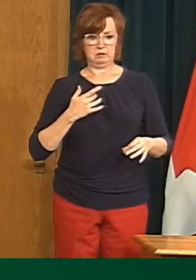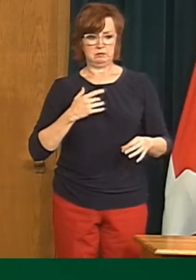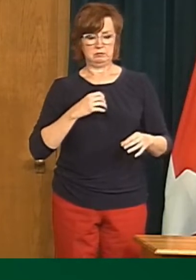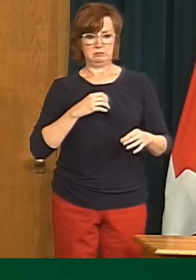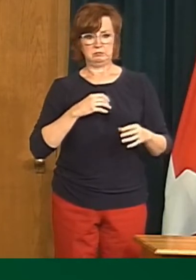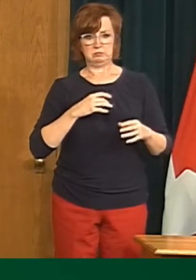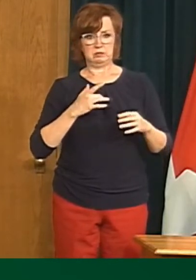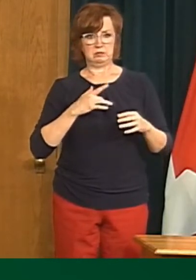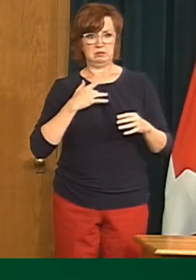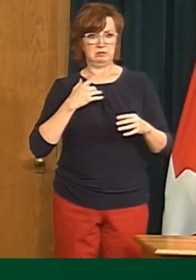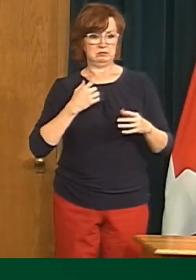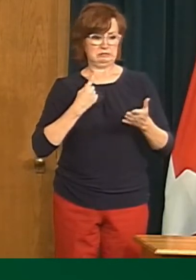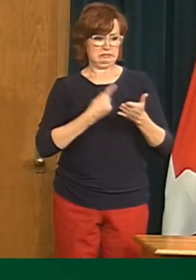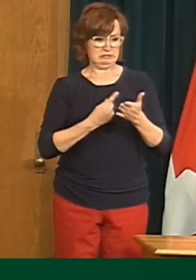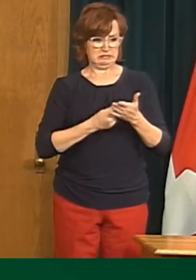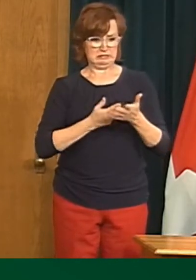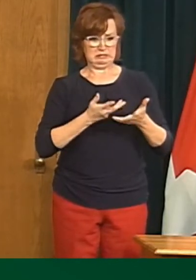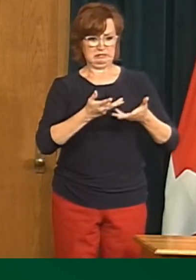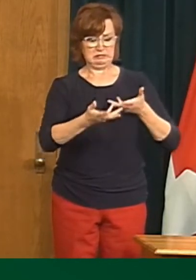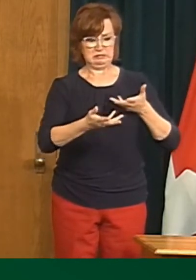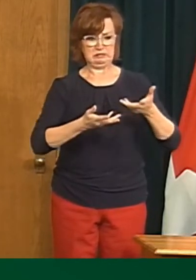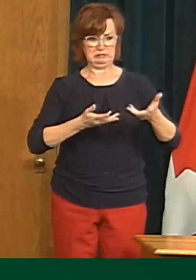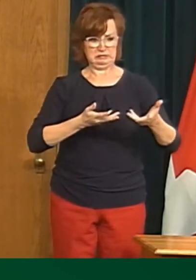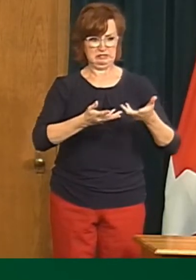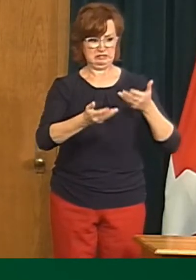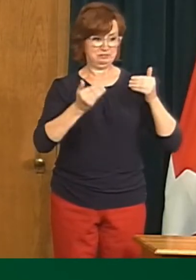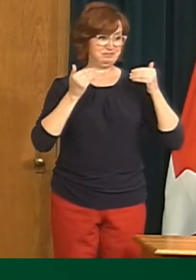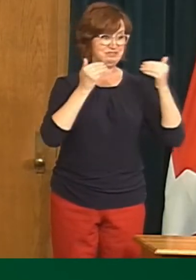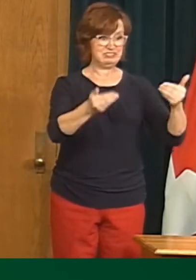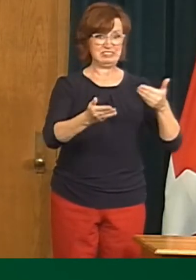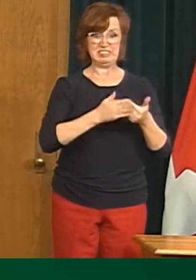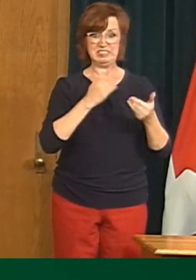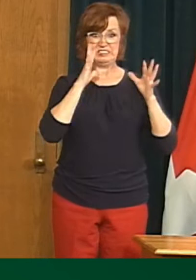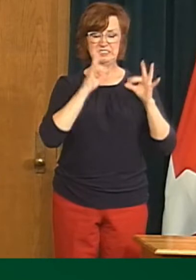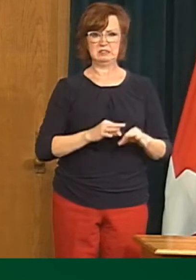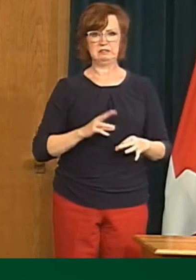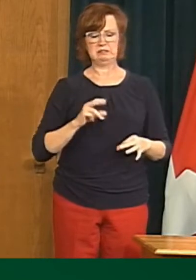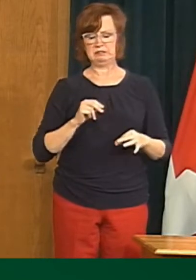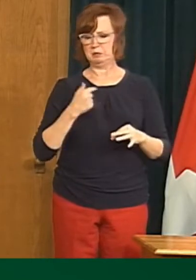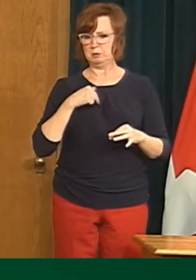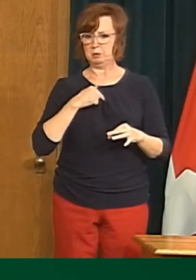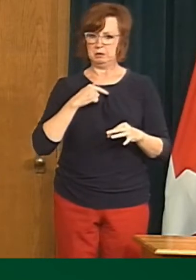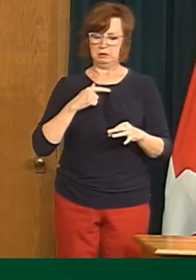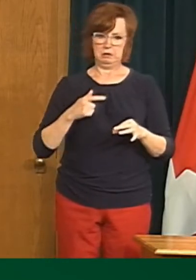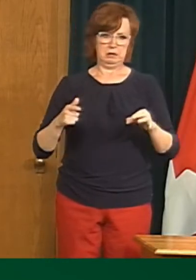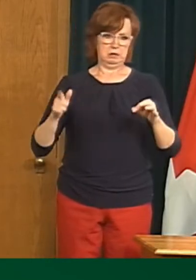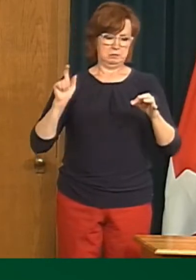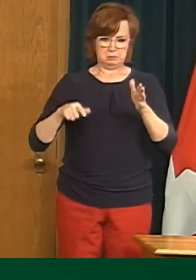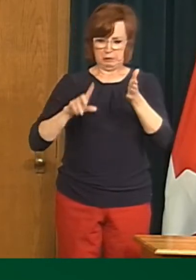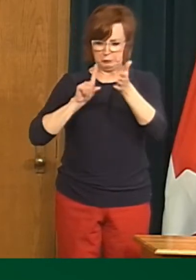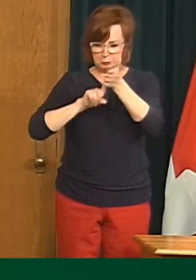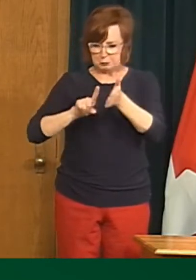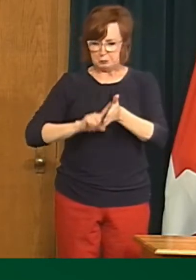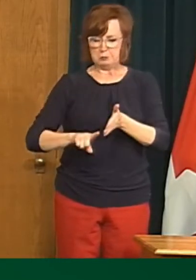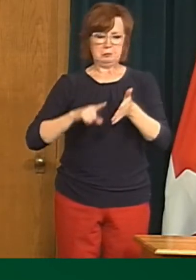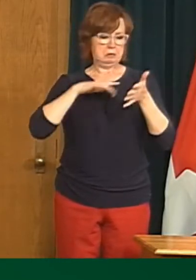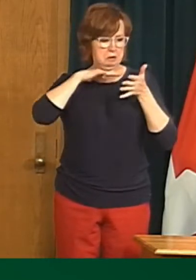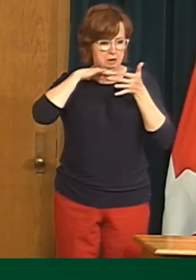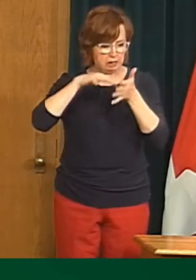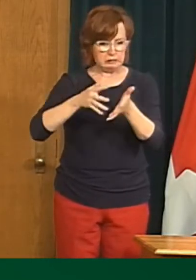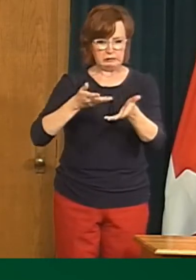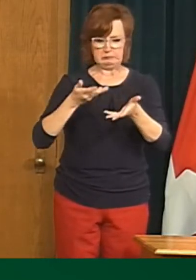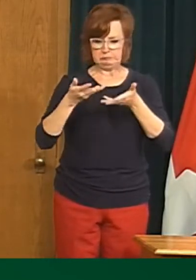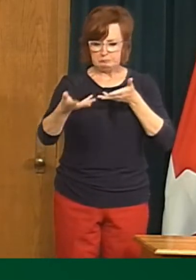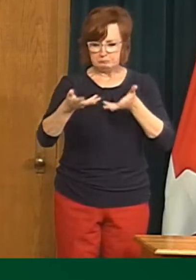decade ago. It isn't underestimating the sensitivities that are there. And I don't think anyone